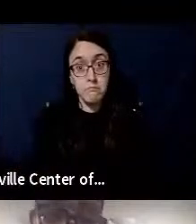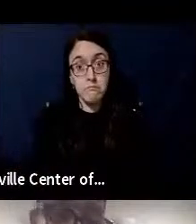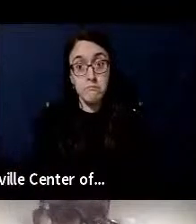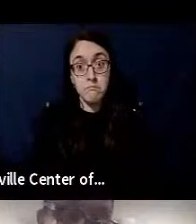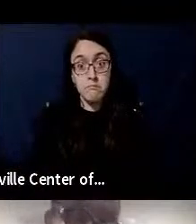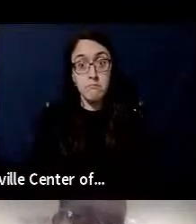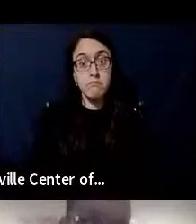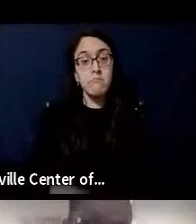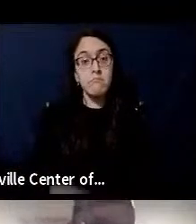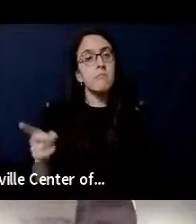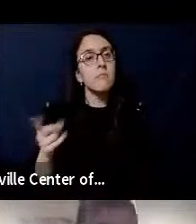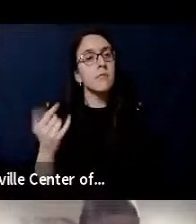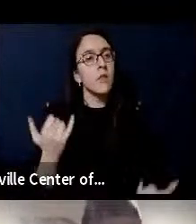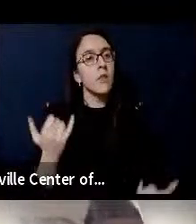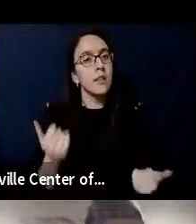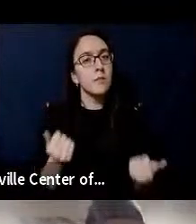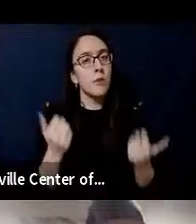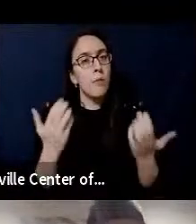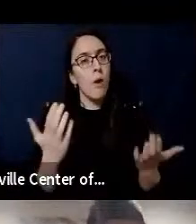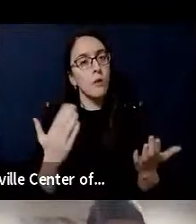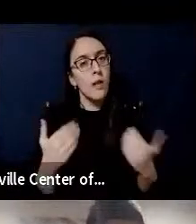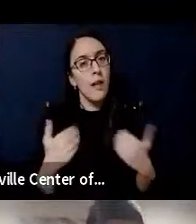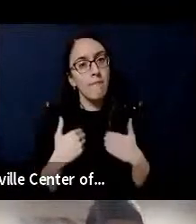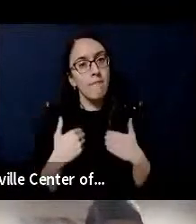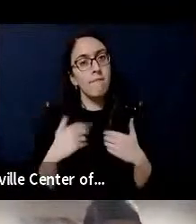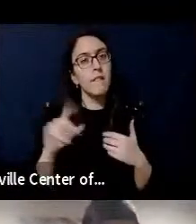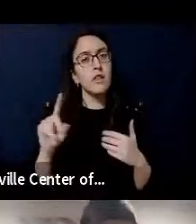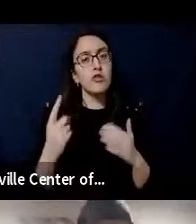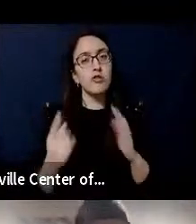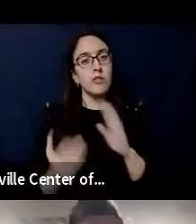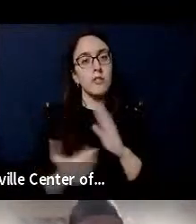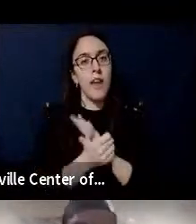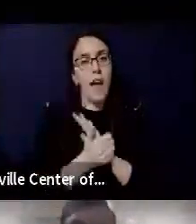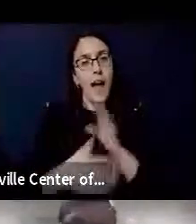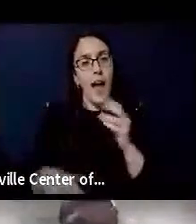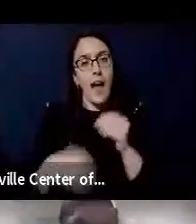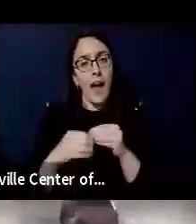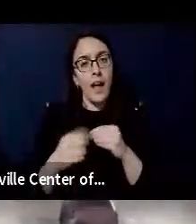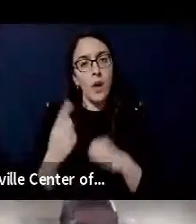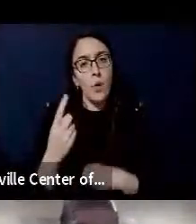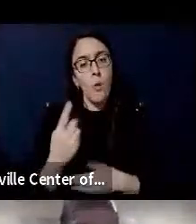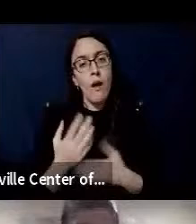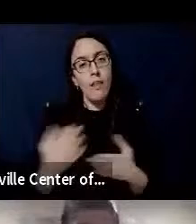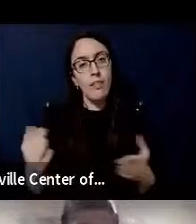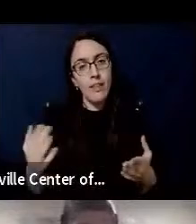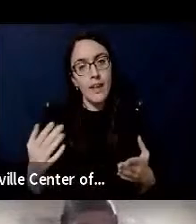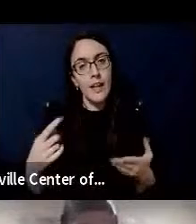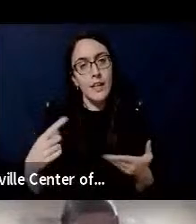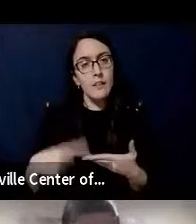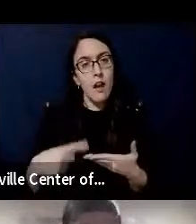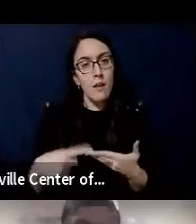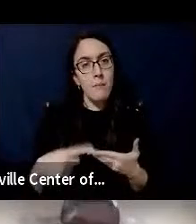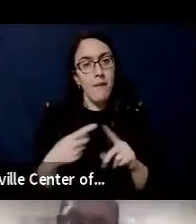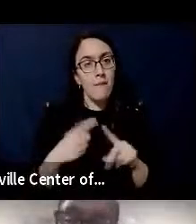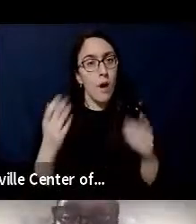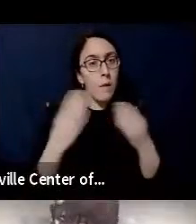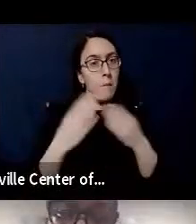This proposal I have is just to add one thing that was talked about by our public